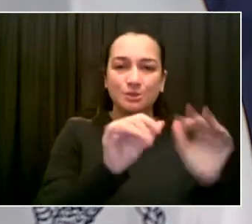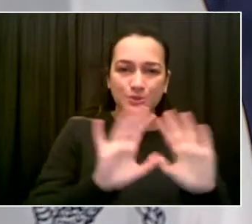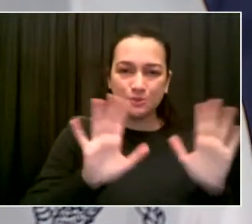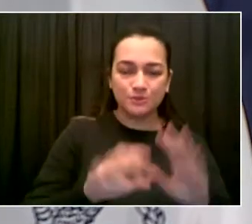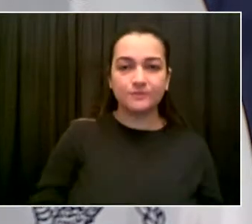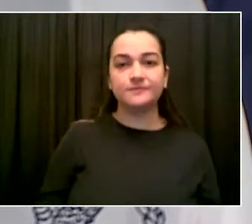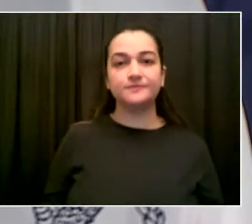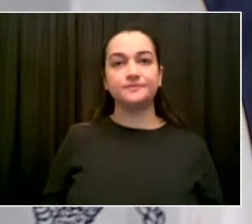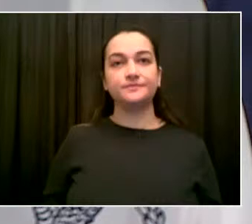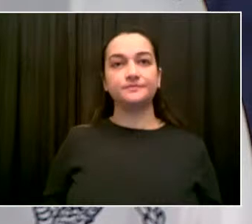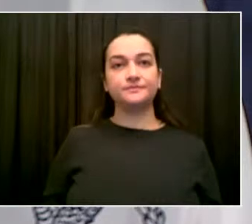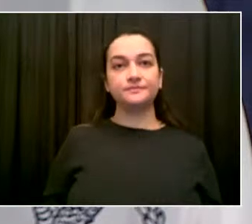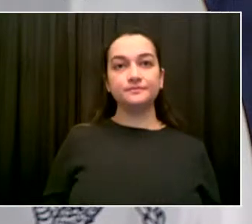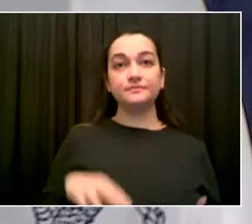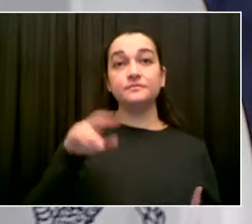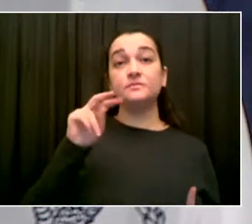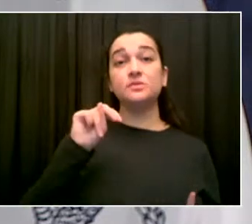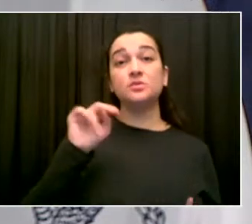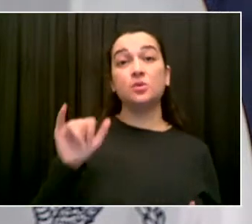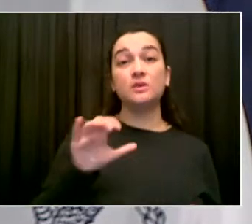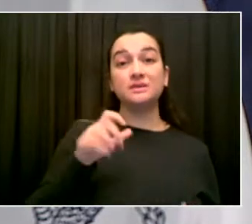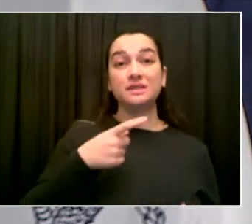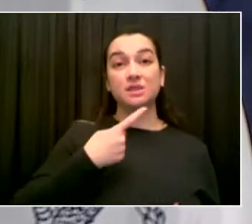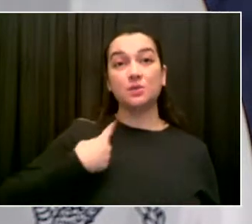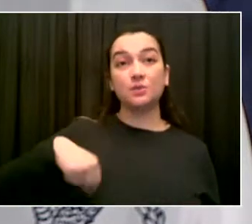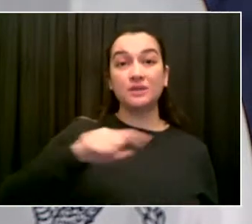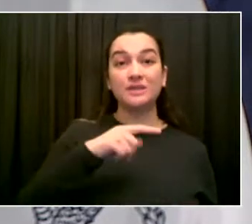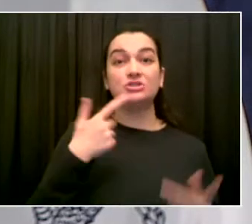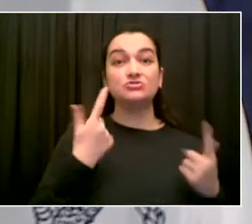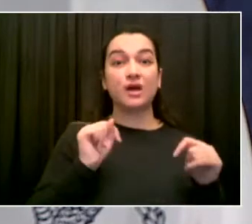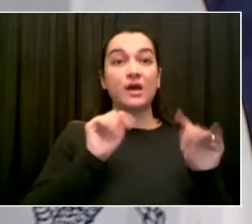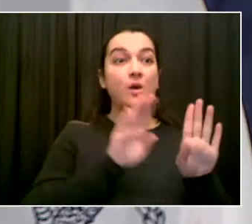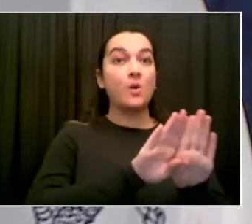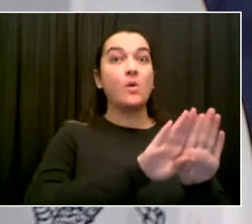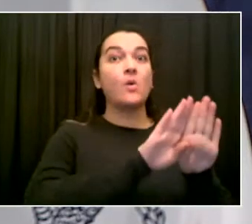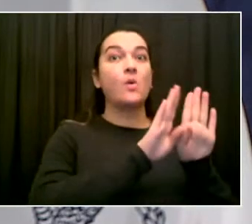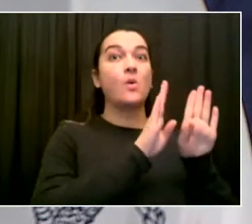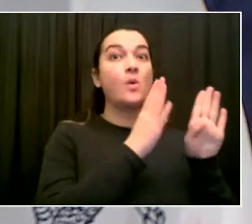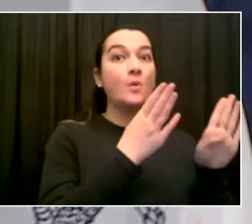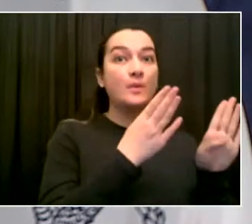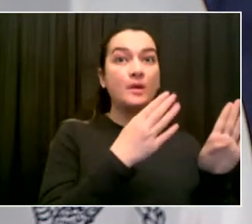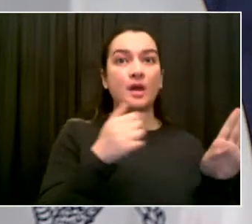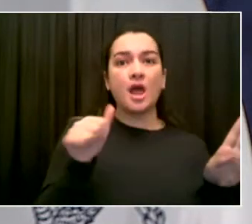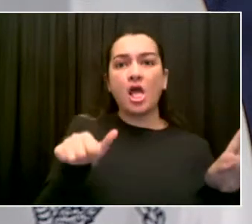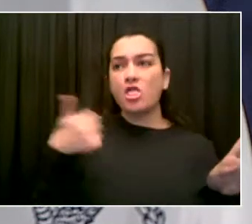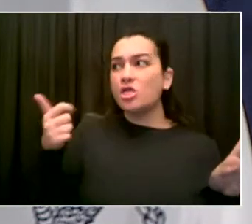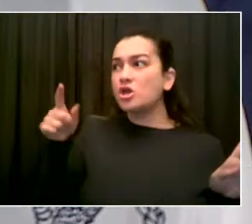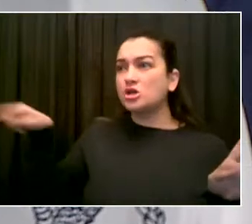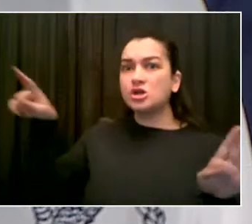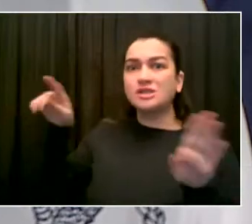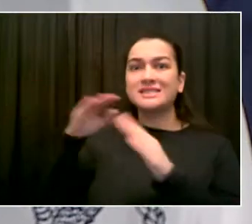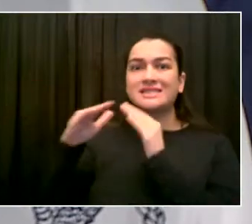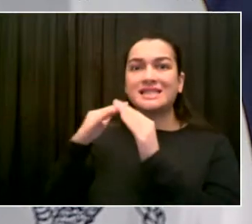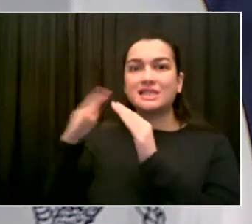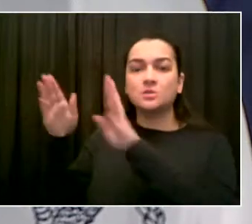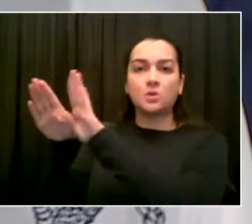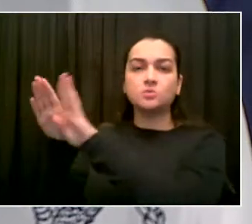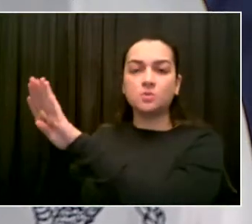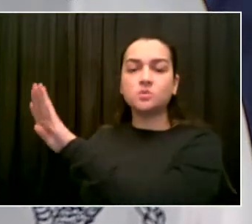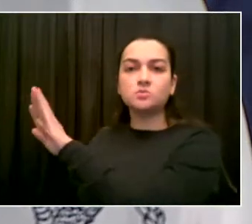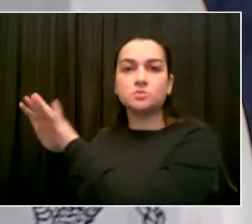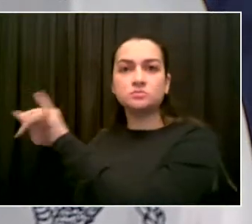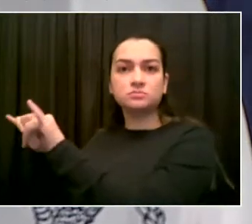knew we could do it safely. We've proven that. We've also seen that we've had a number of developments